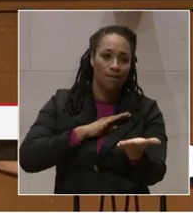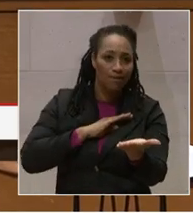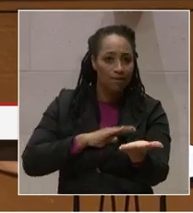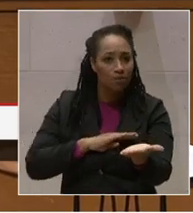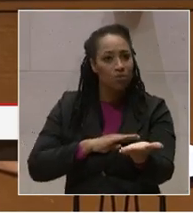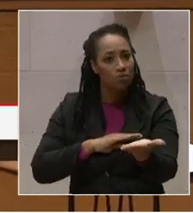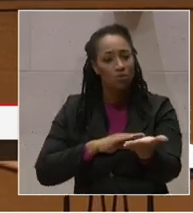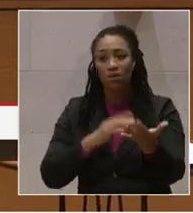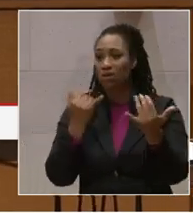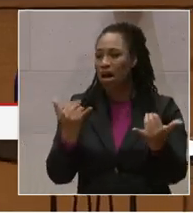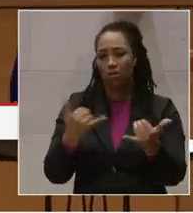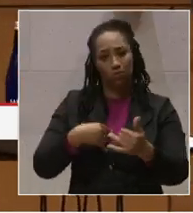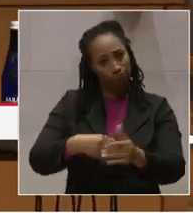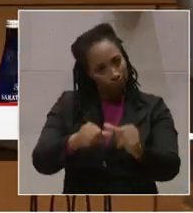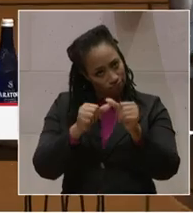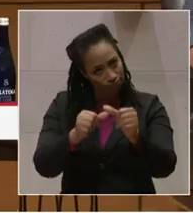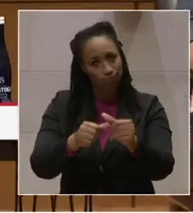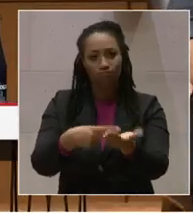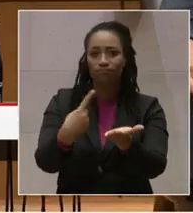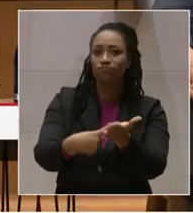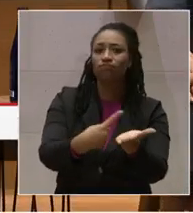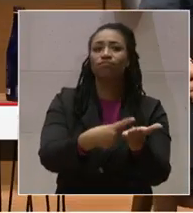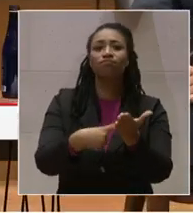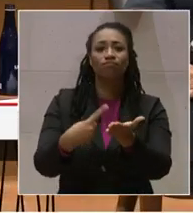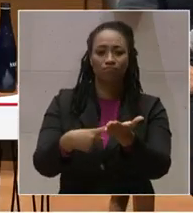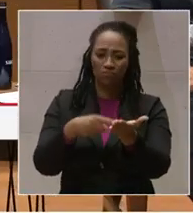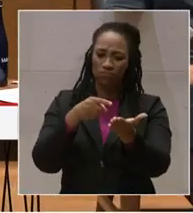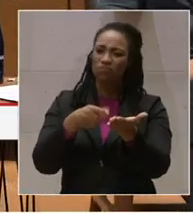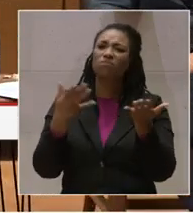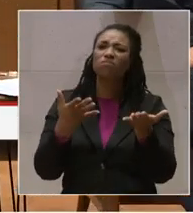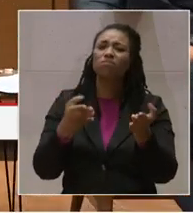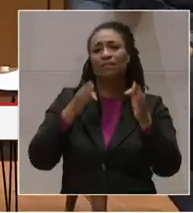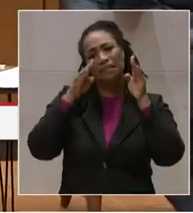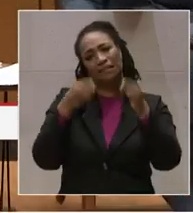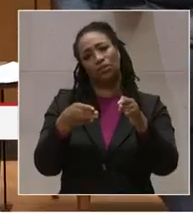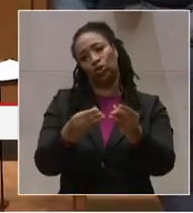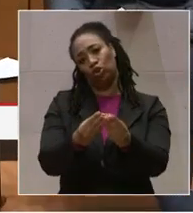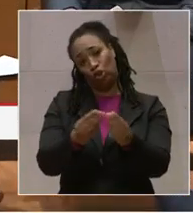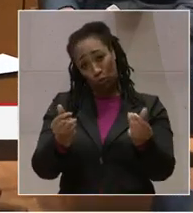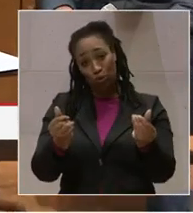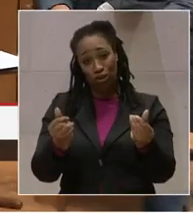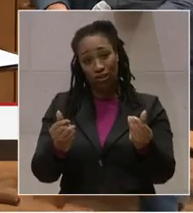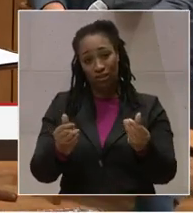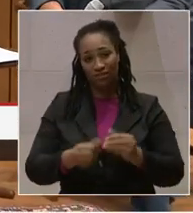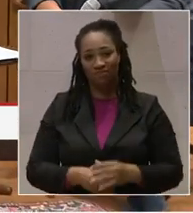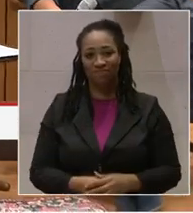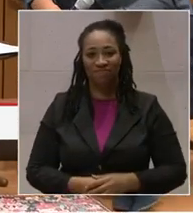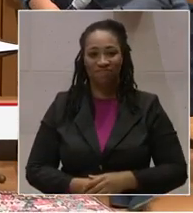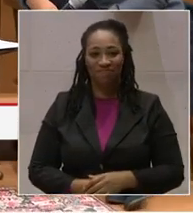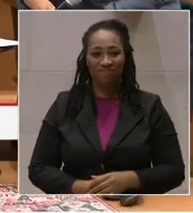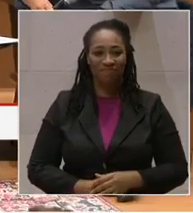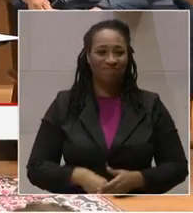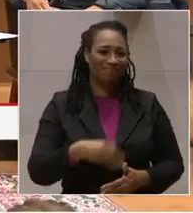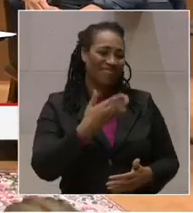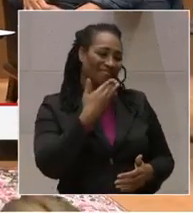need? Mayor, thank you for that. That really grounds us in the conversation today.